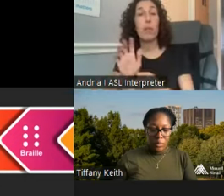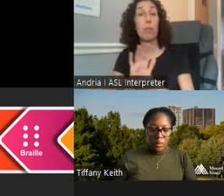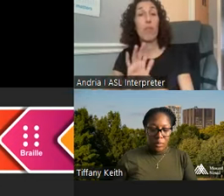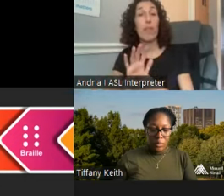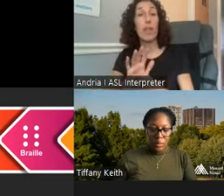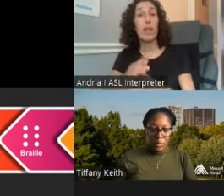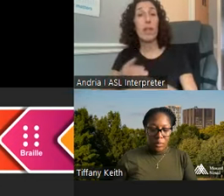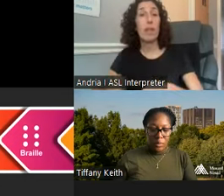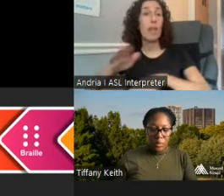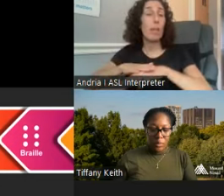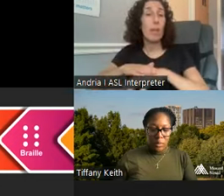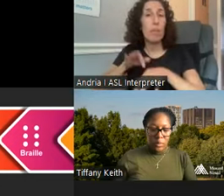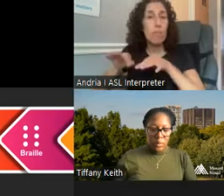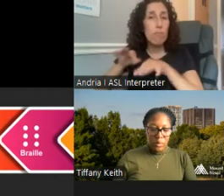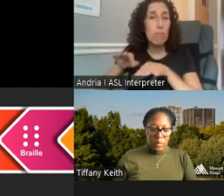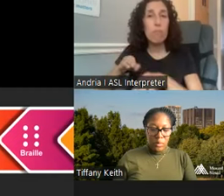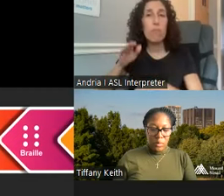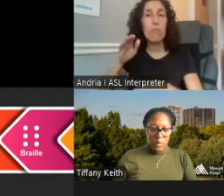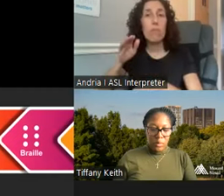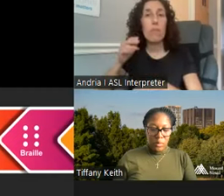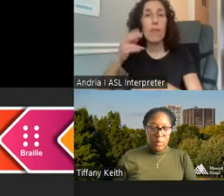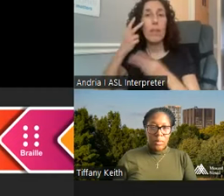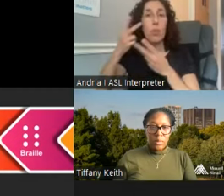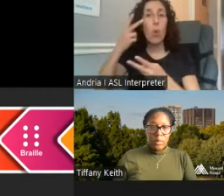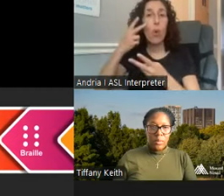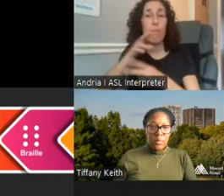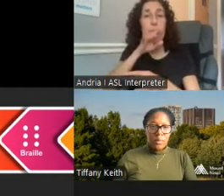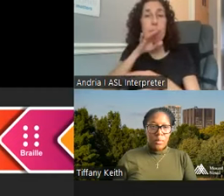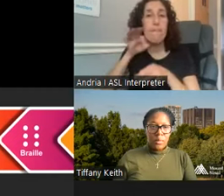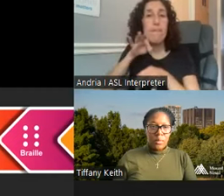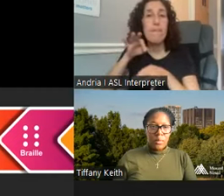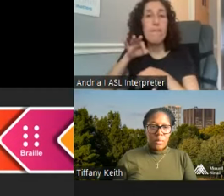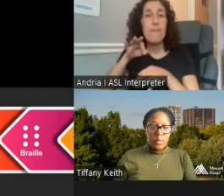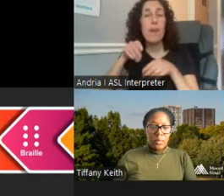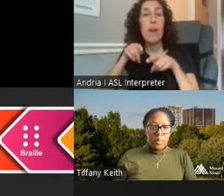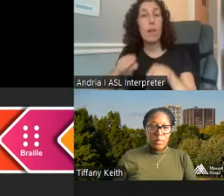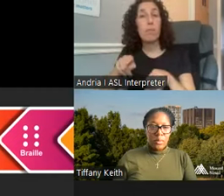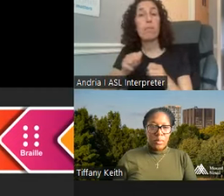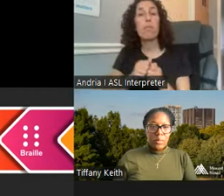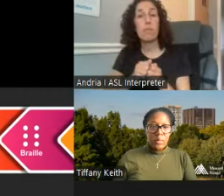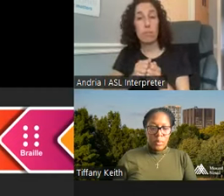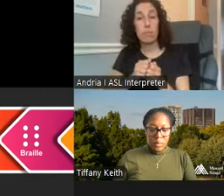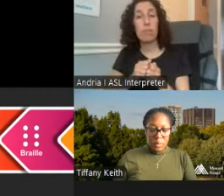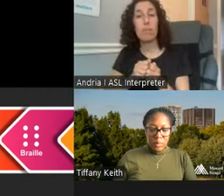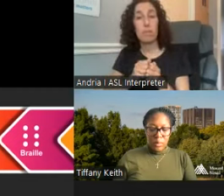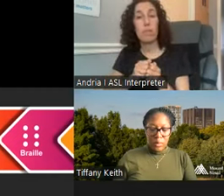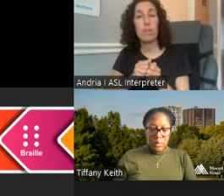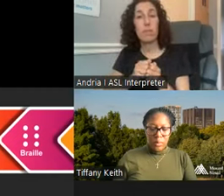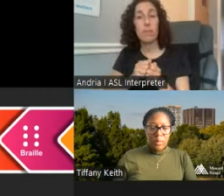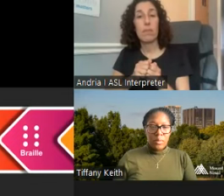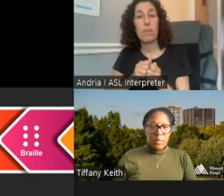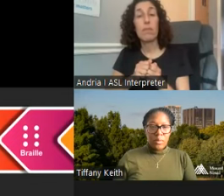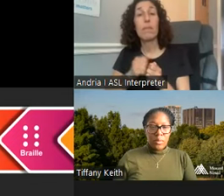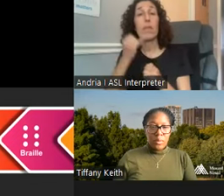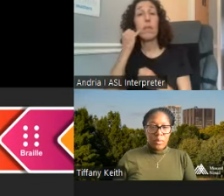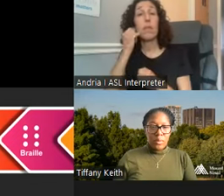important visual aspects of whatever it is that the person's watching. If you're interested in checking that out, if you have Netflix,